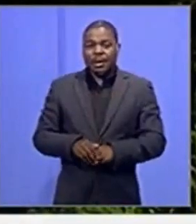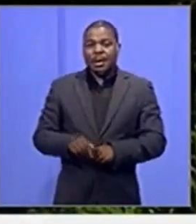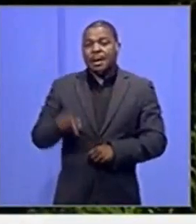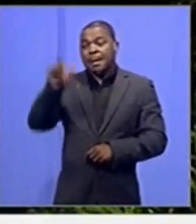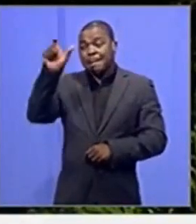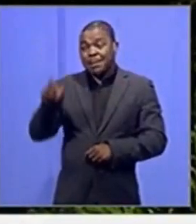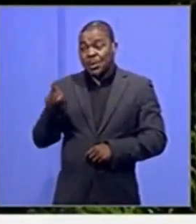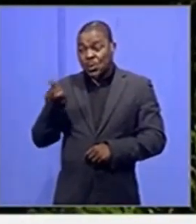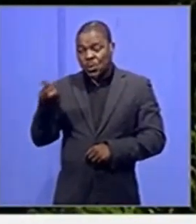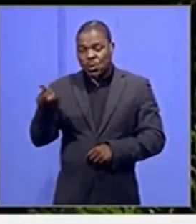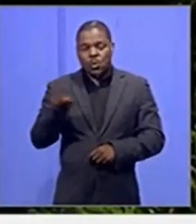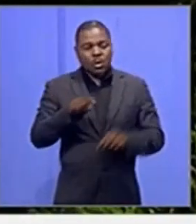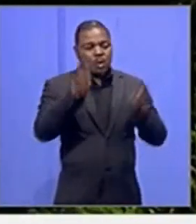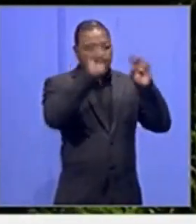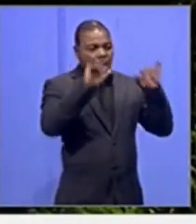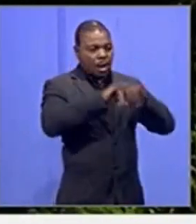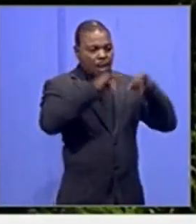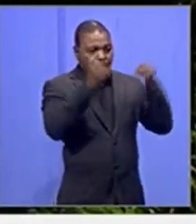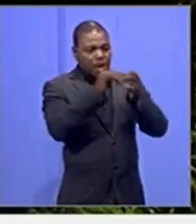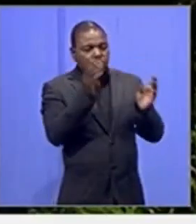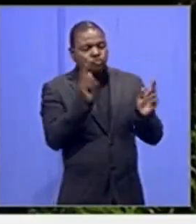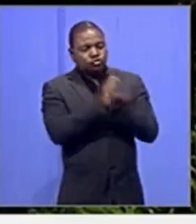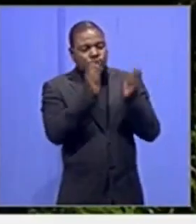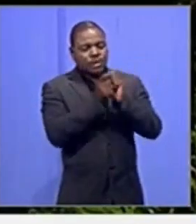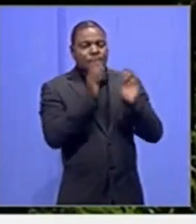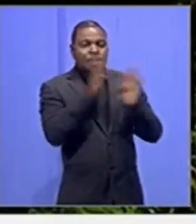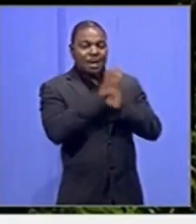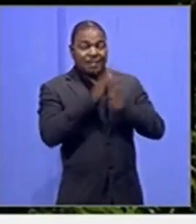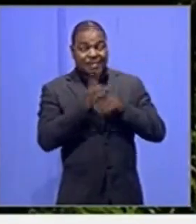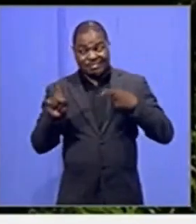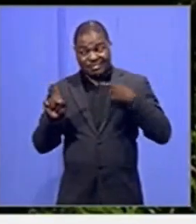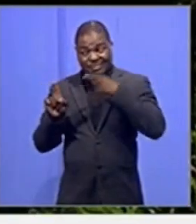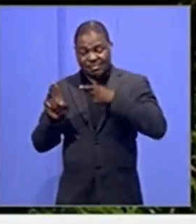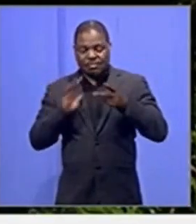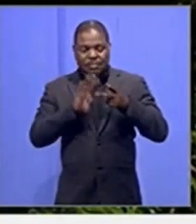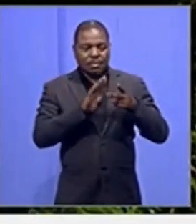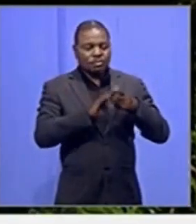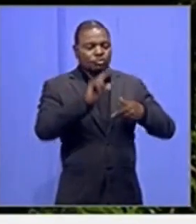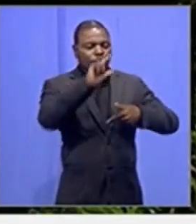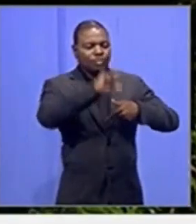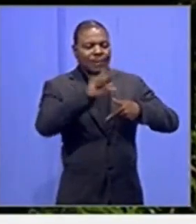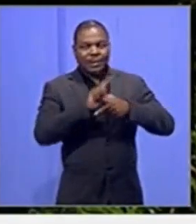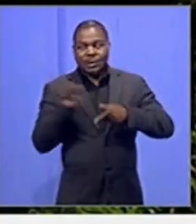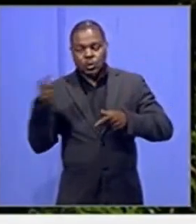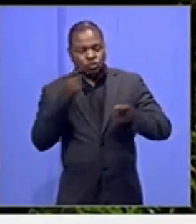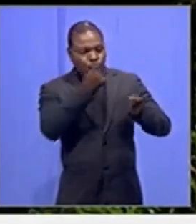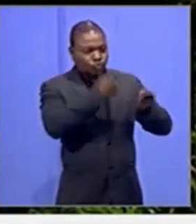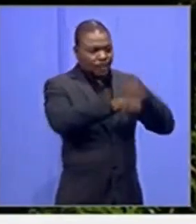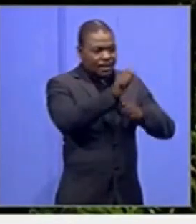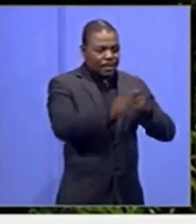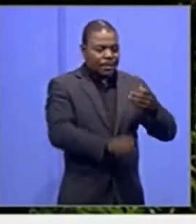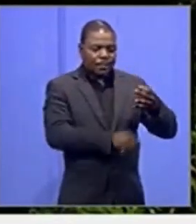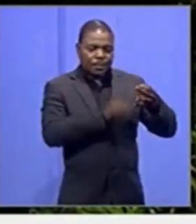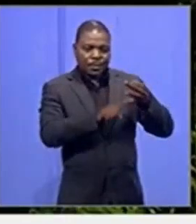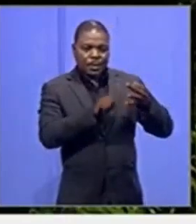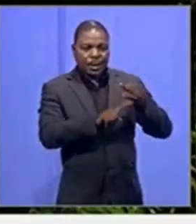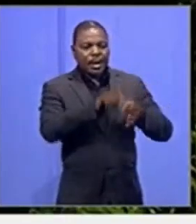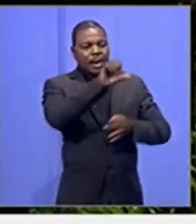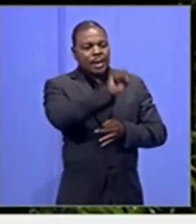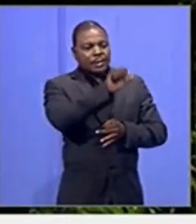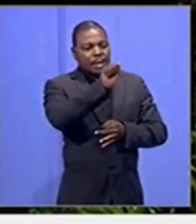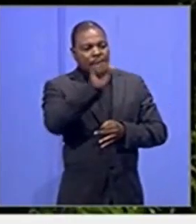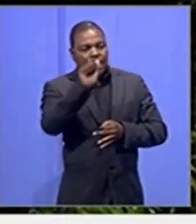privatizing Eskom, is the one who's selling Transnet, is the one who sold